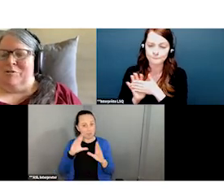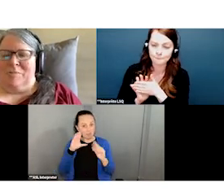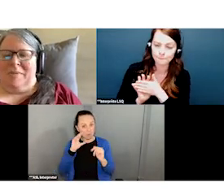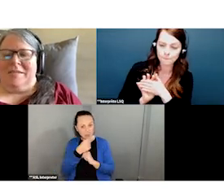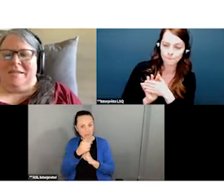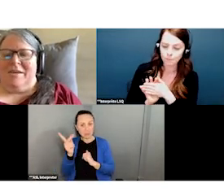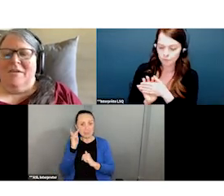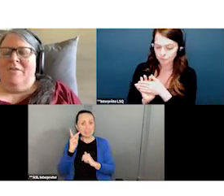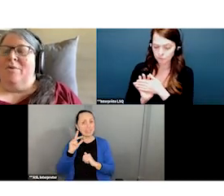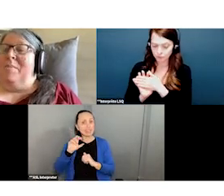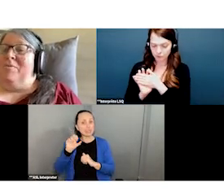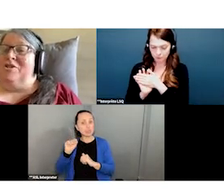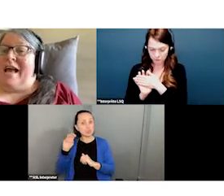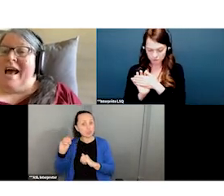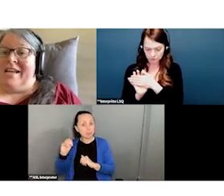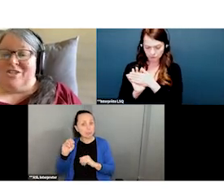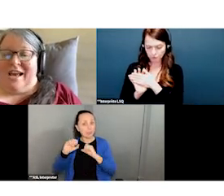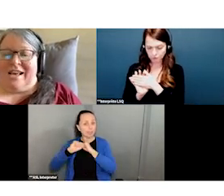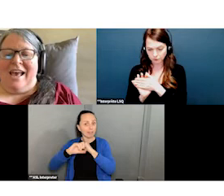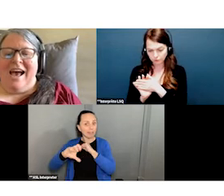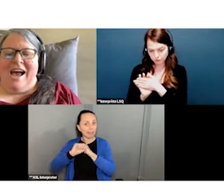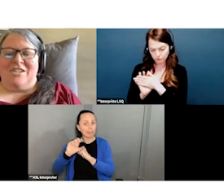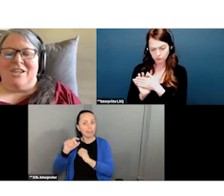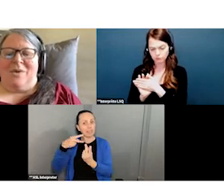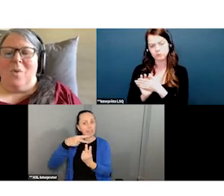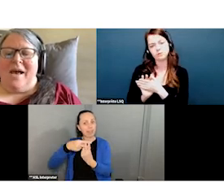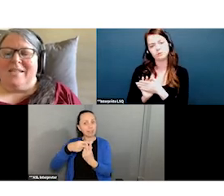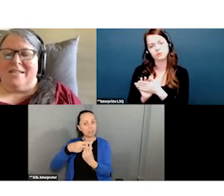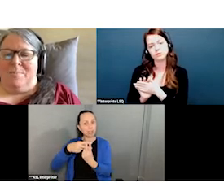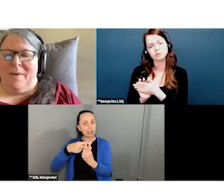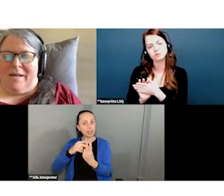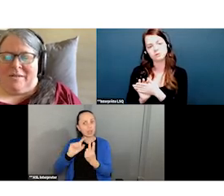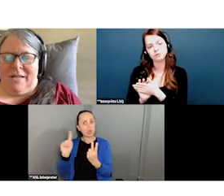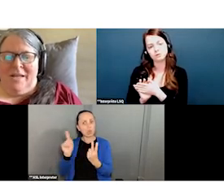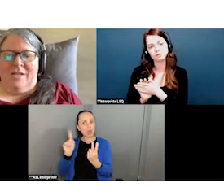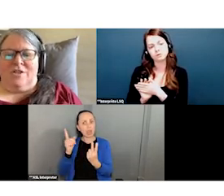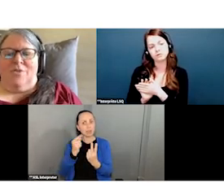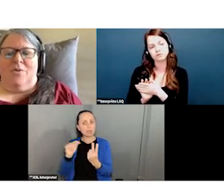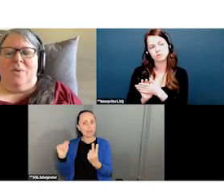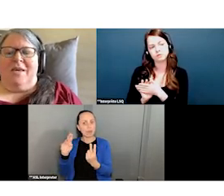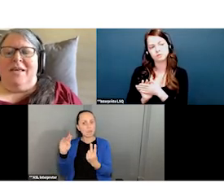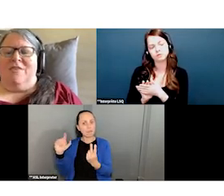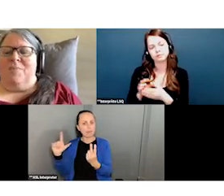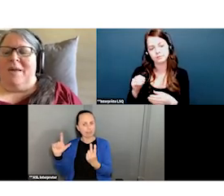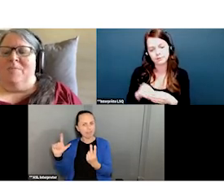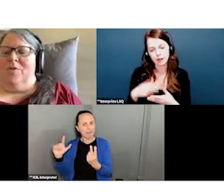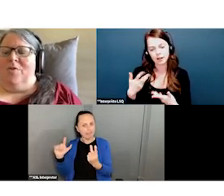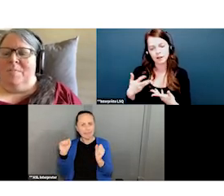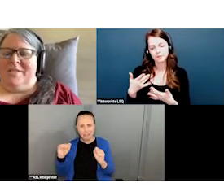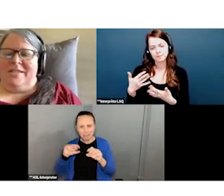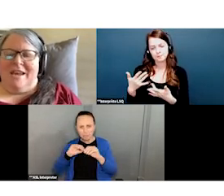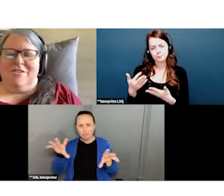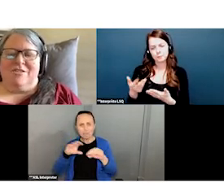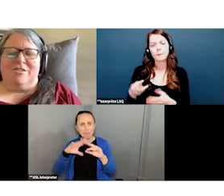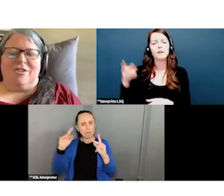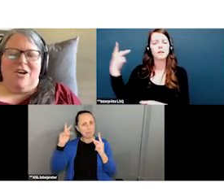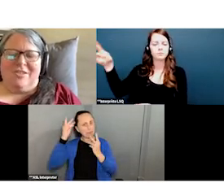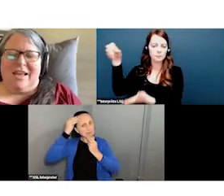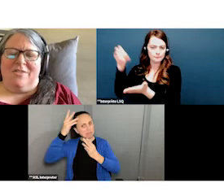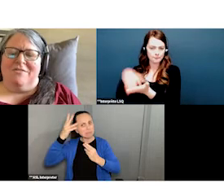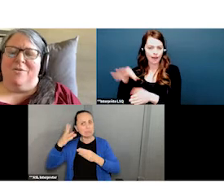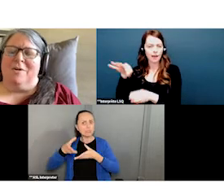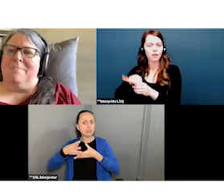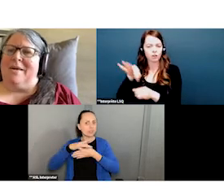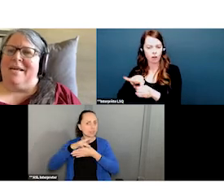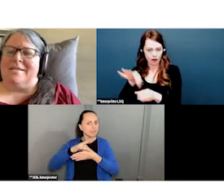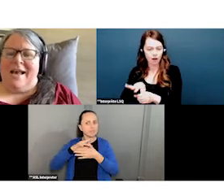on social media that we're pushing a hashtag where's the bill, so that we can give people the materials to